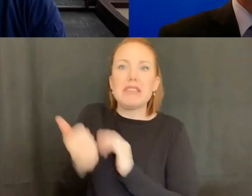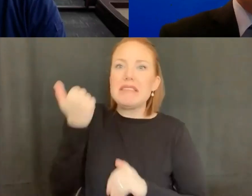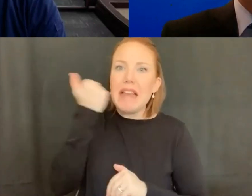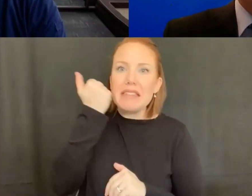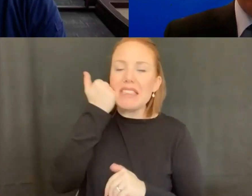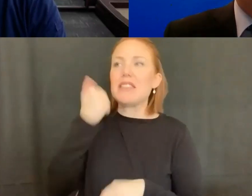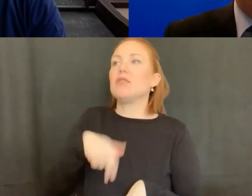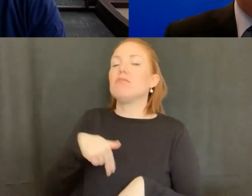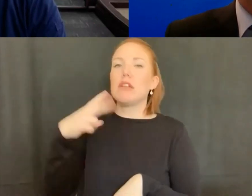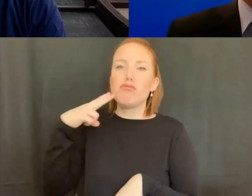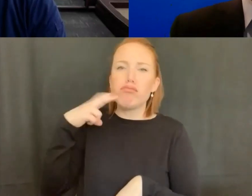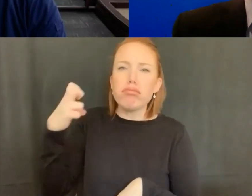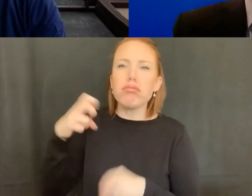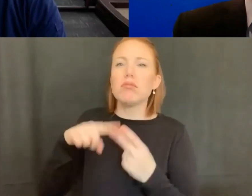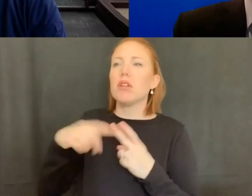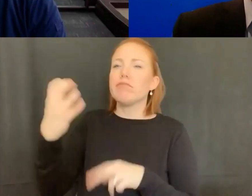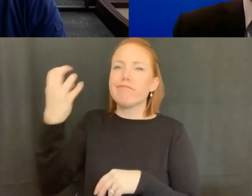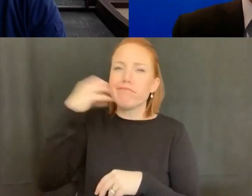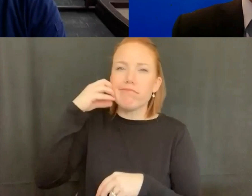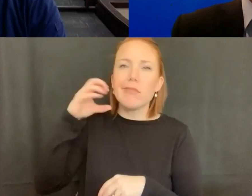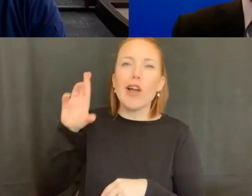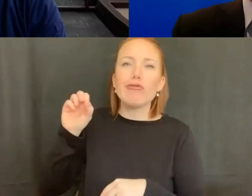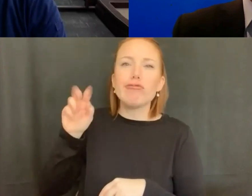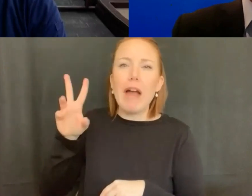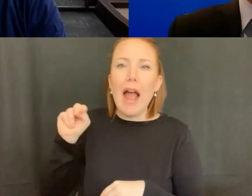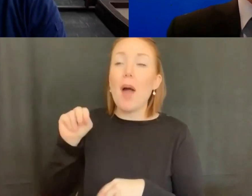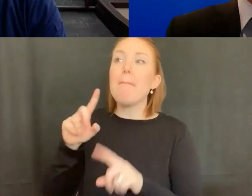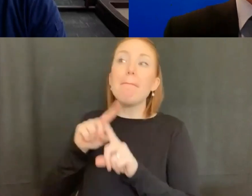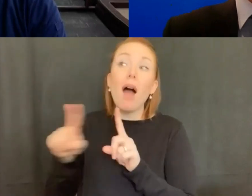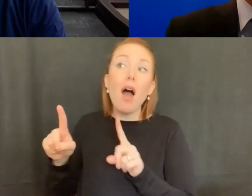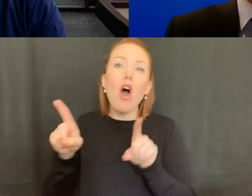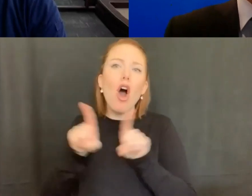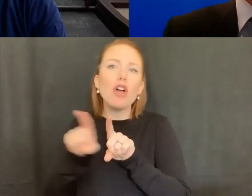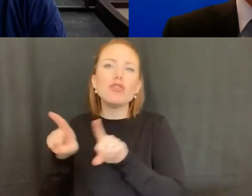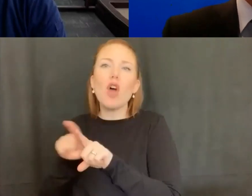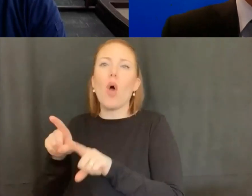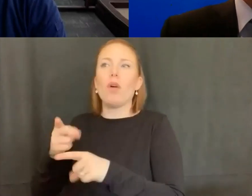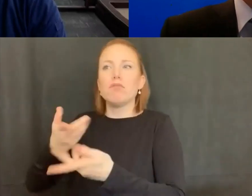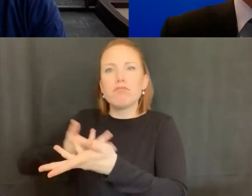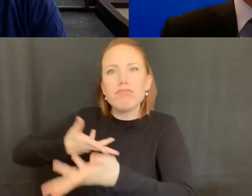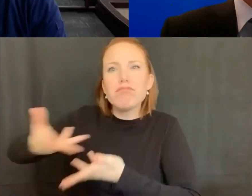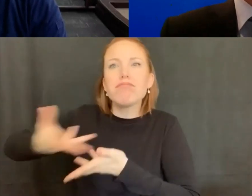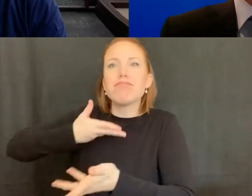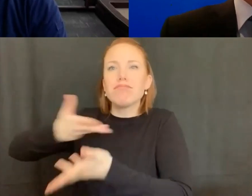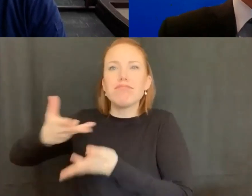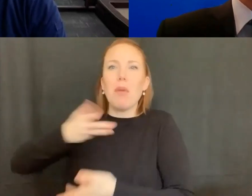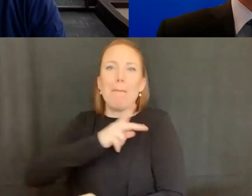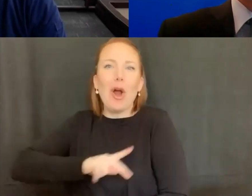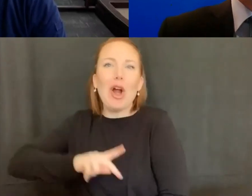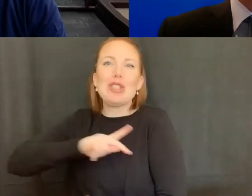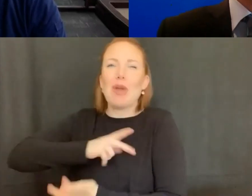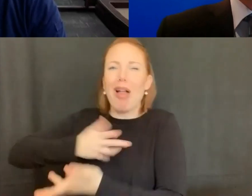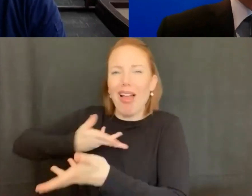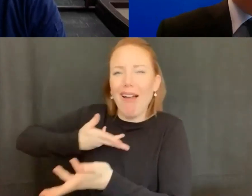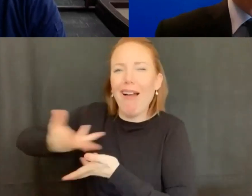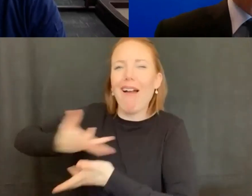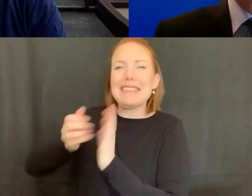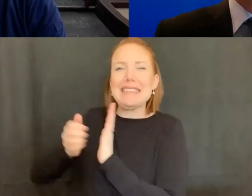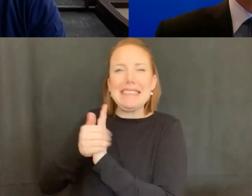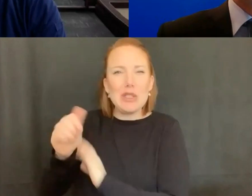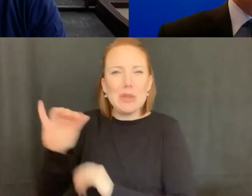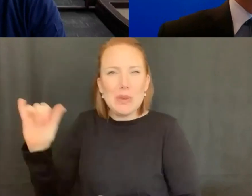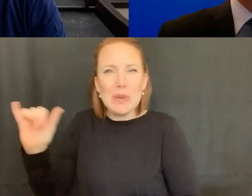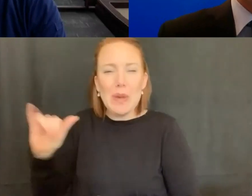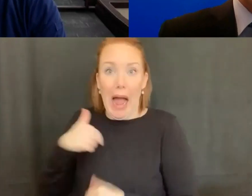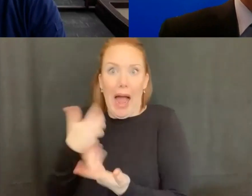everything, but you also have to have great interpersonal skills, which I think you do. I've sat in your chair. I think knowing how to talk